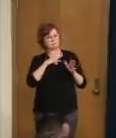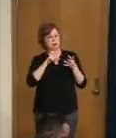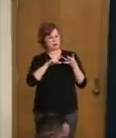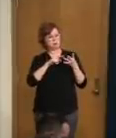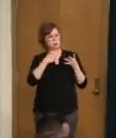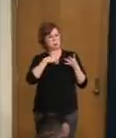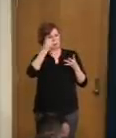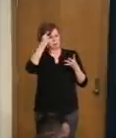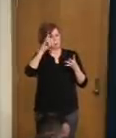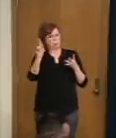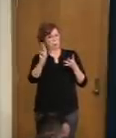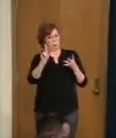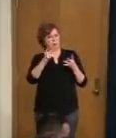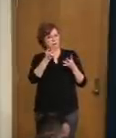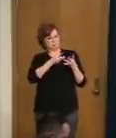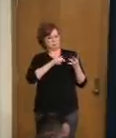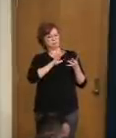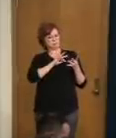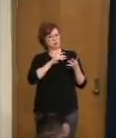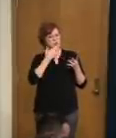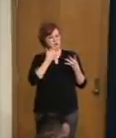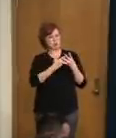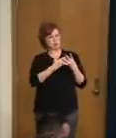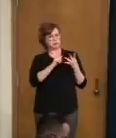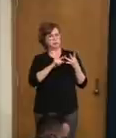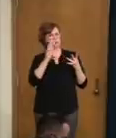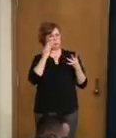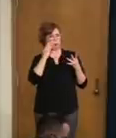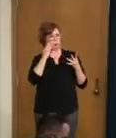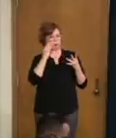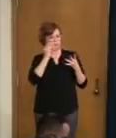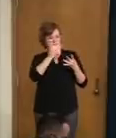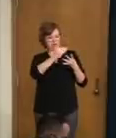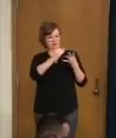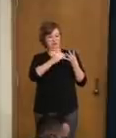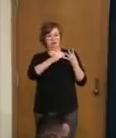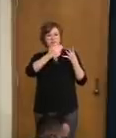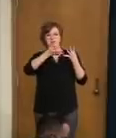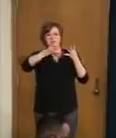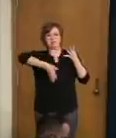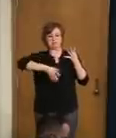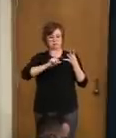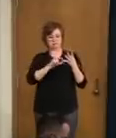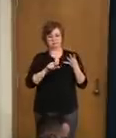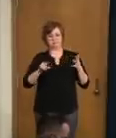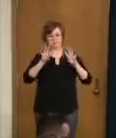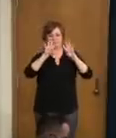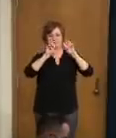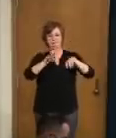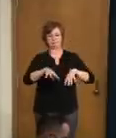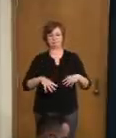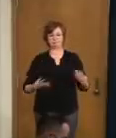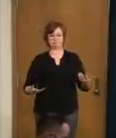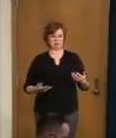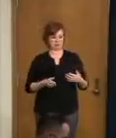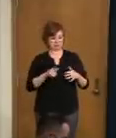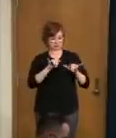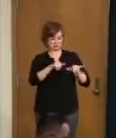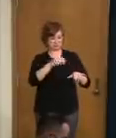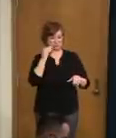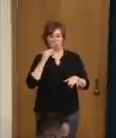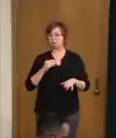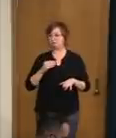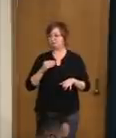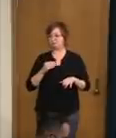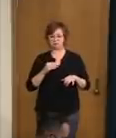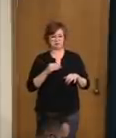obviously, publicly disclosed. But beyond that, it is very challenging, because if you're staying home, you're not really getting exposed